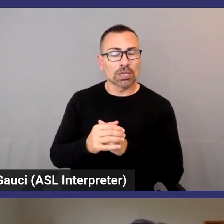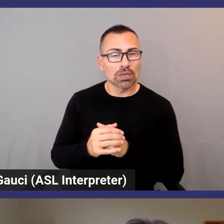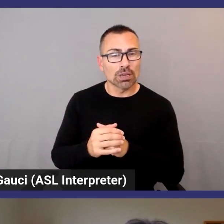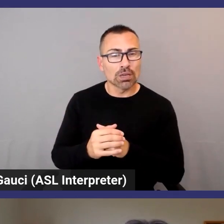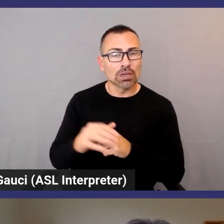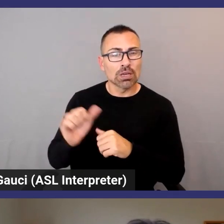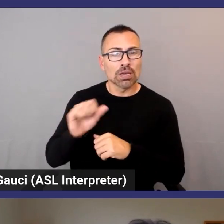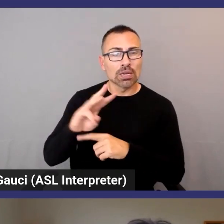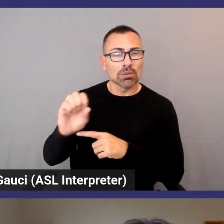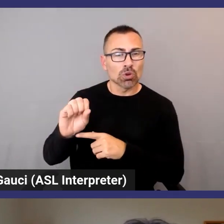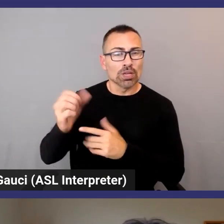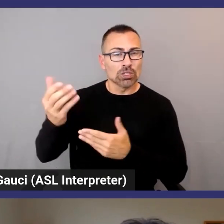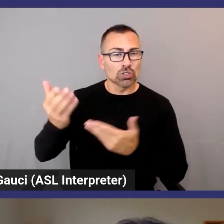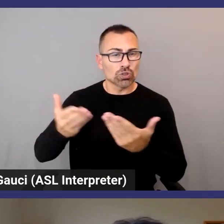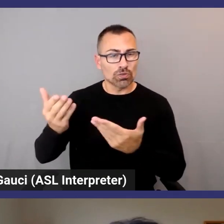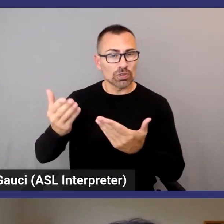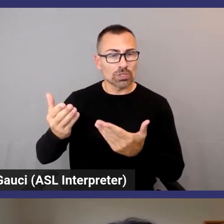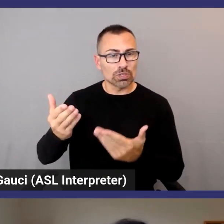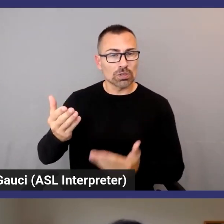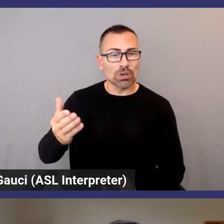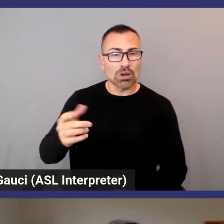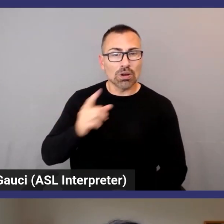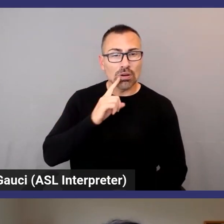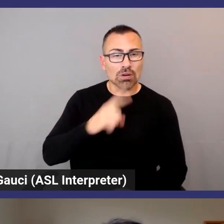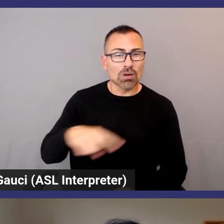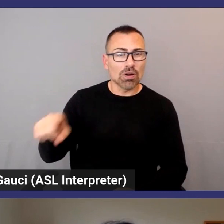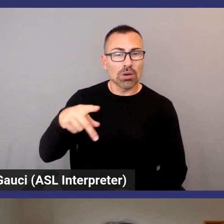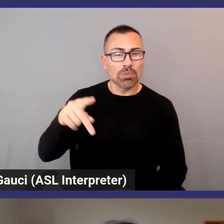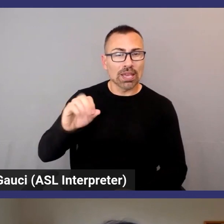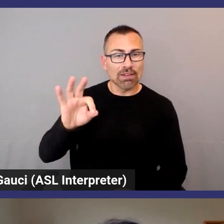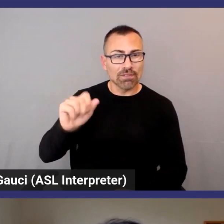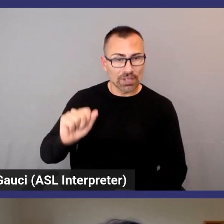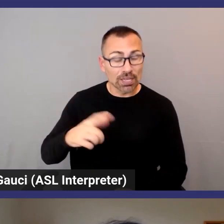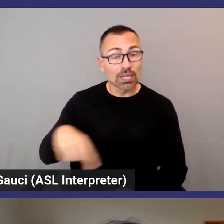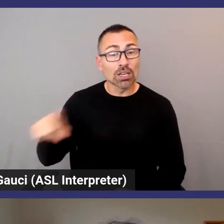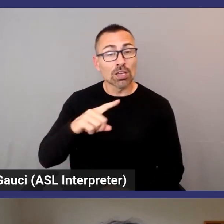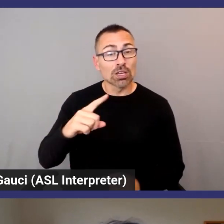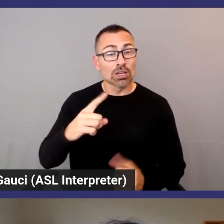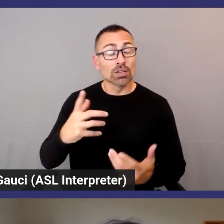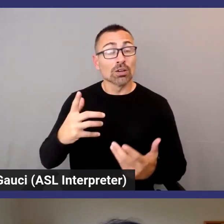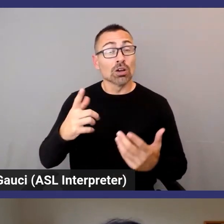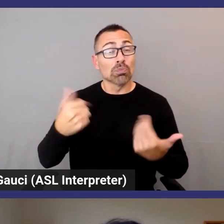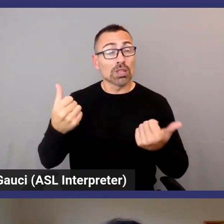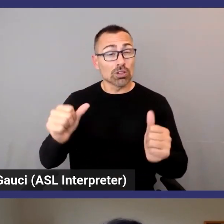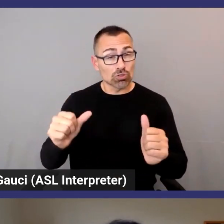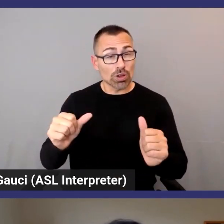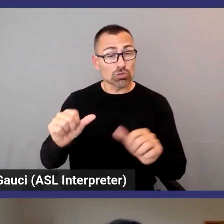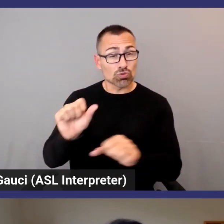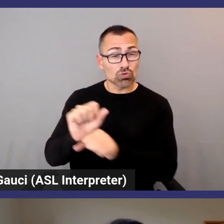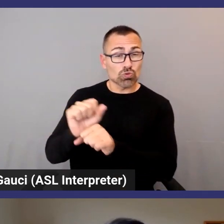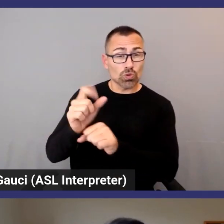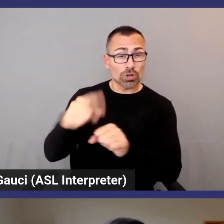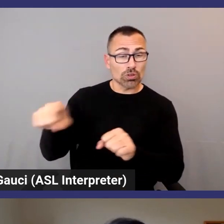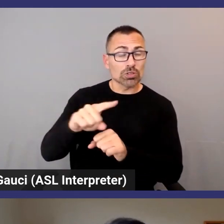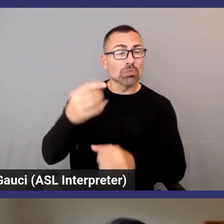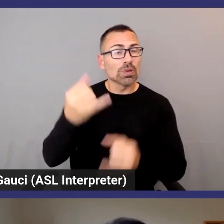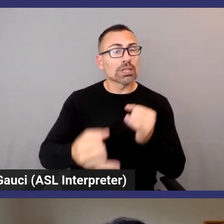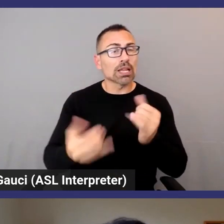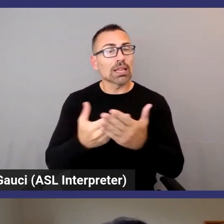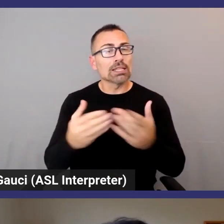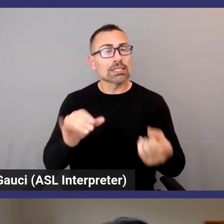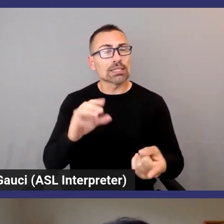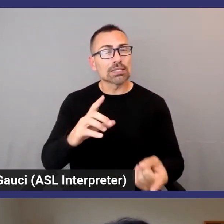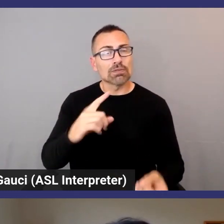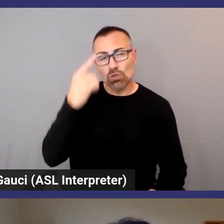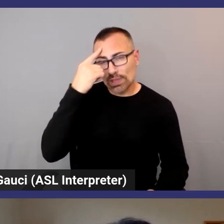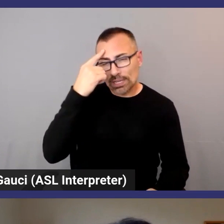AWS services are pay as you consume. However, the whole solution that's what they're working with them. And the last thing, if you think about it,